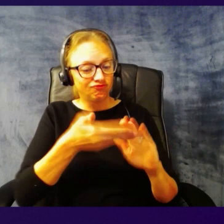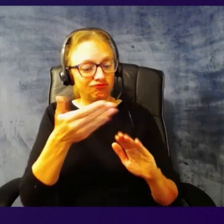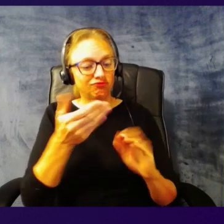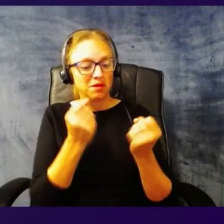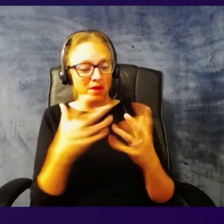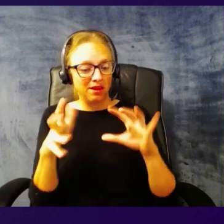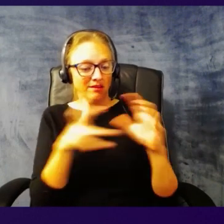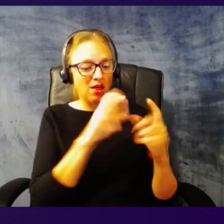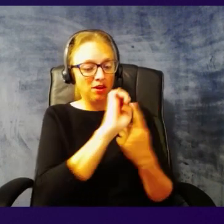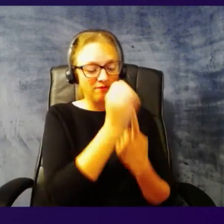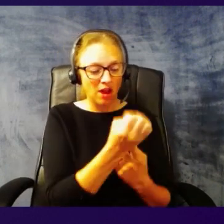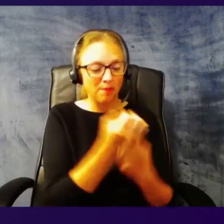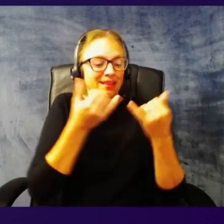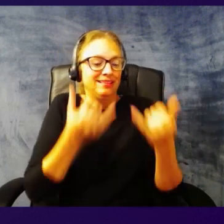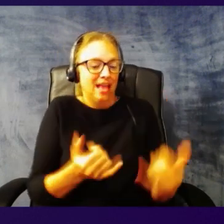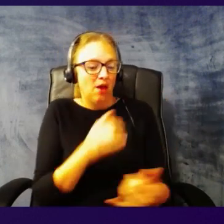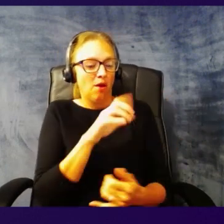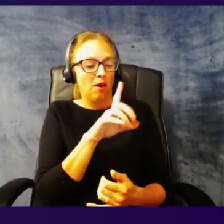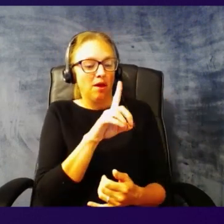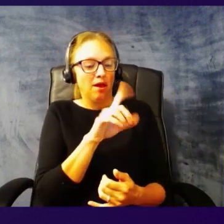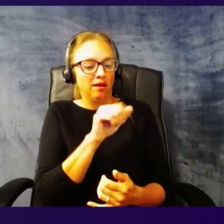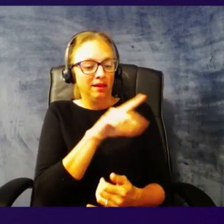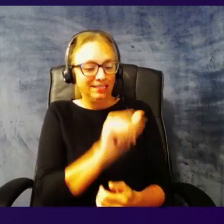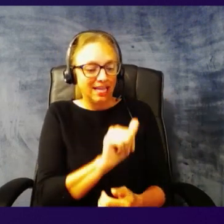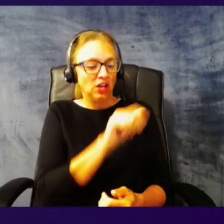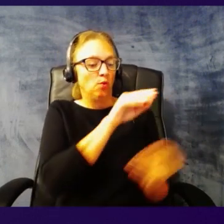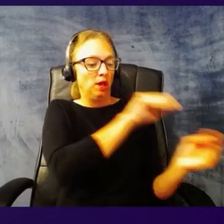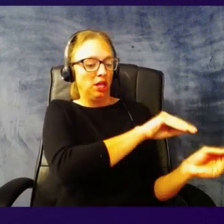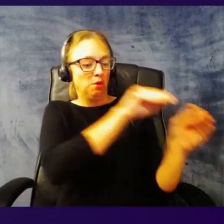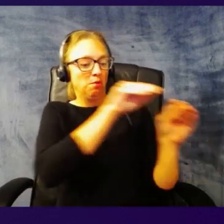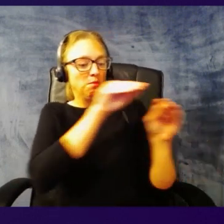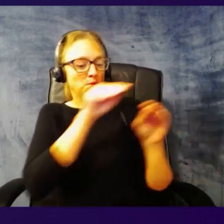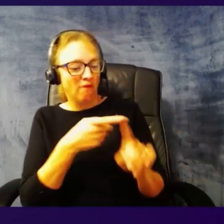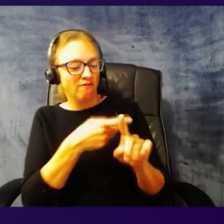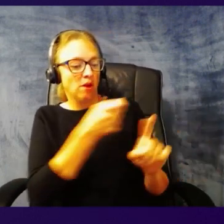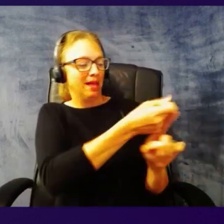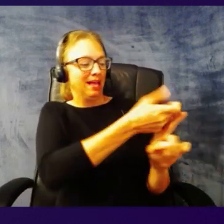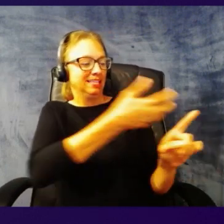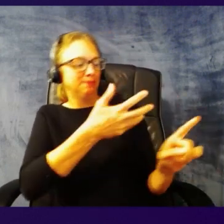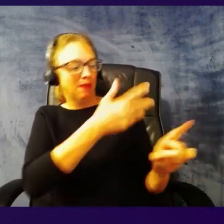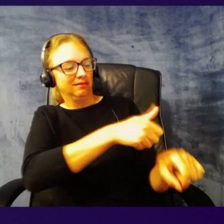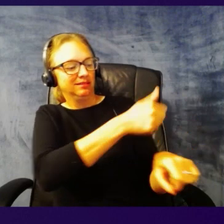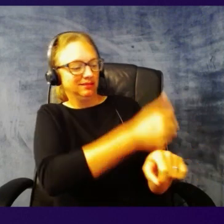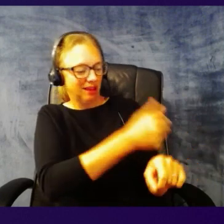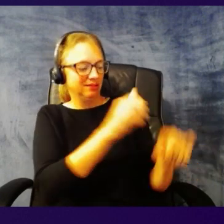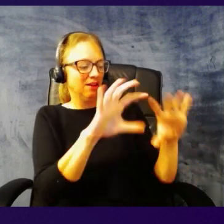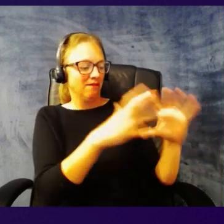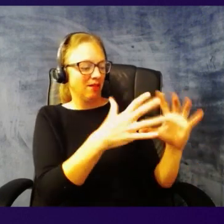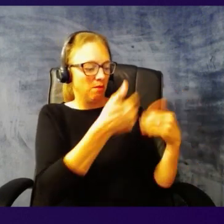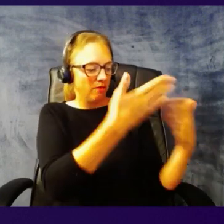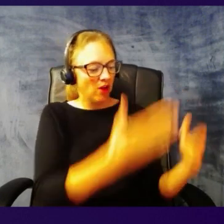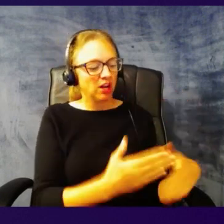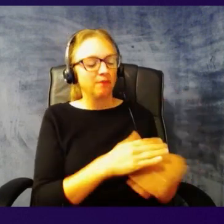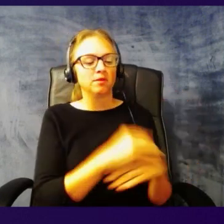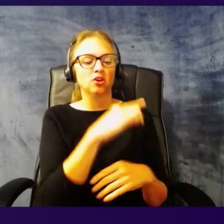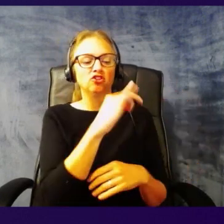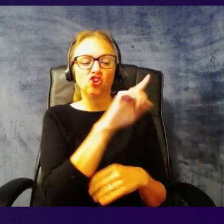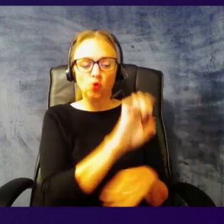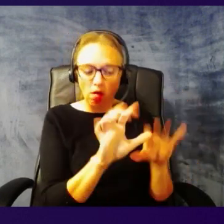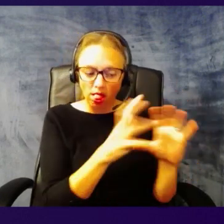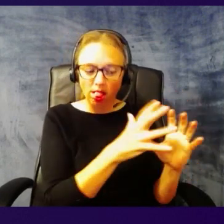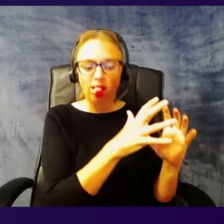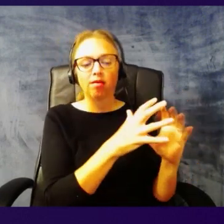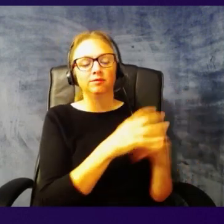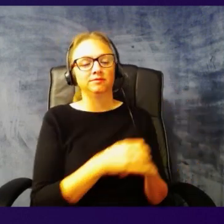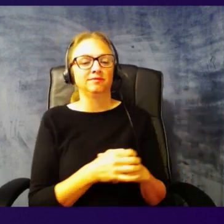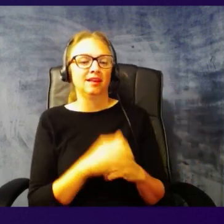can now move data to and from an expanded set of cloud providers. So we support Google Cloud Storage, Azure